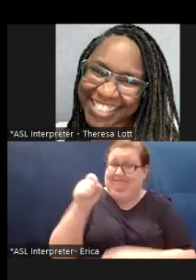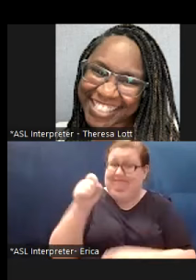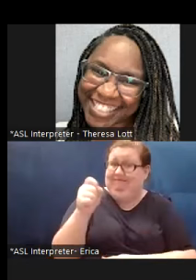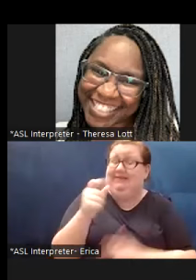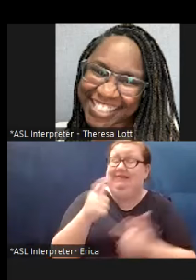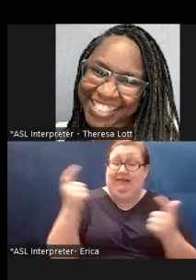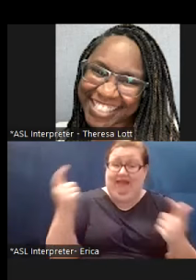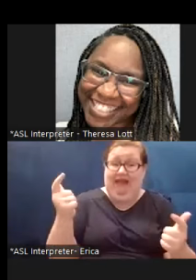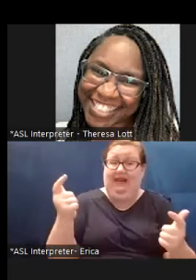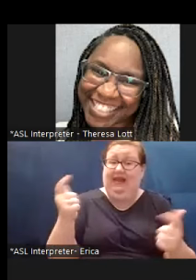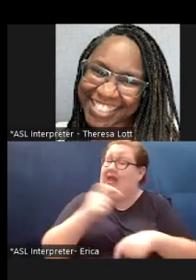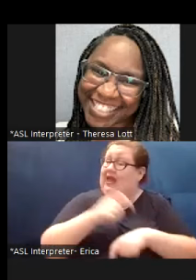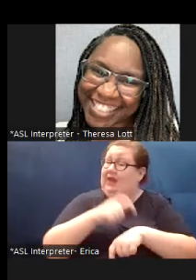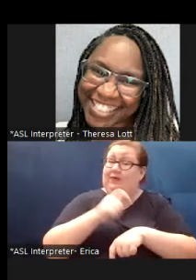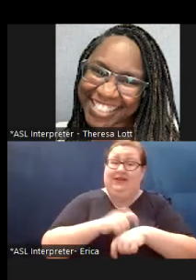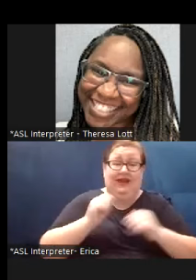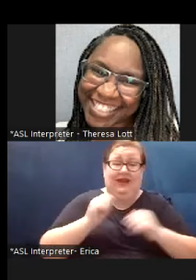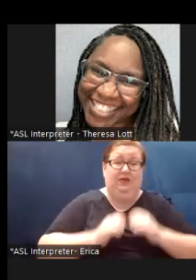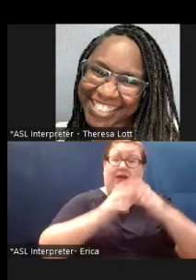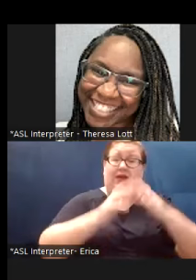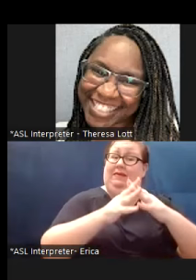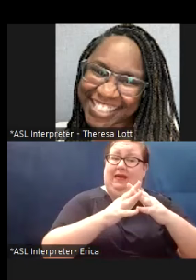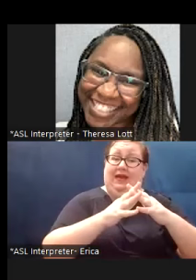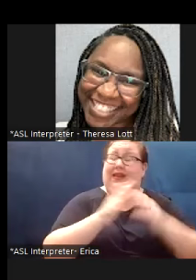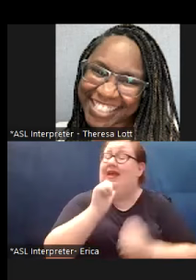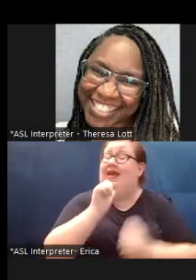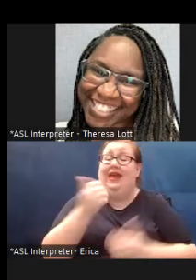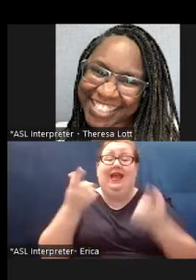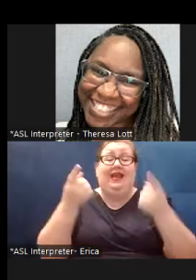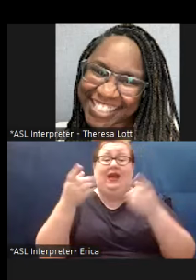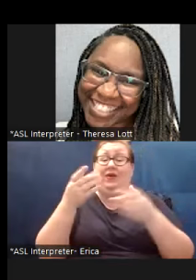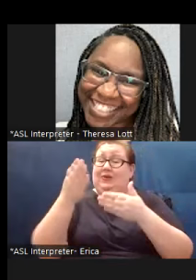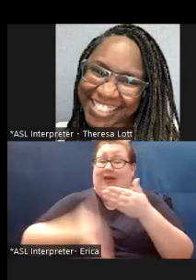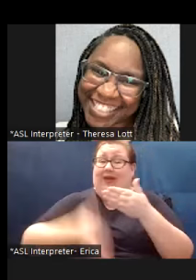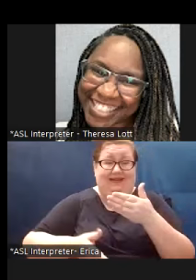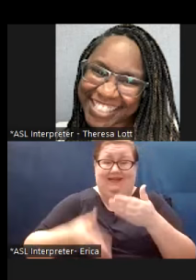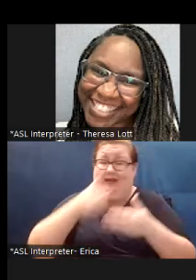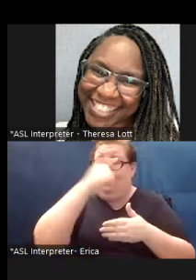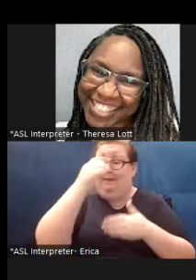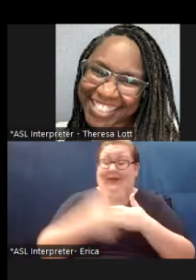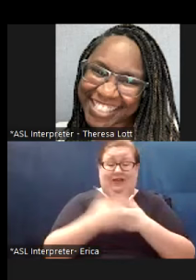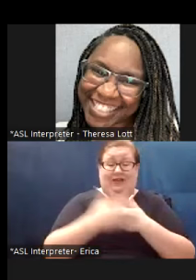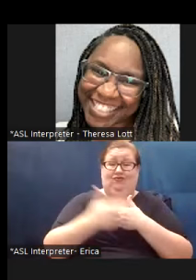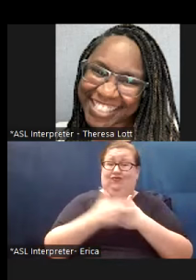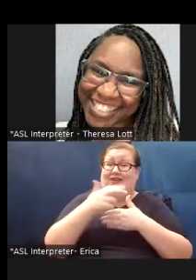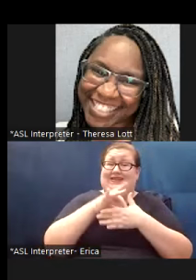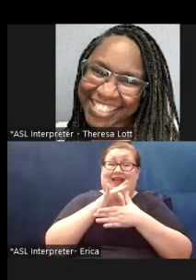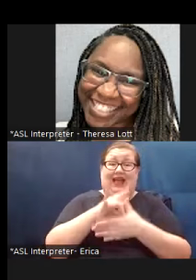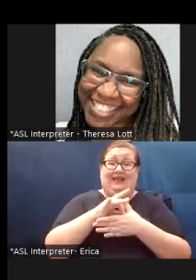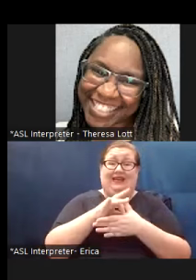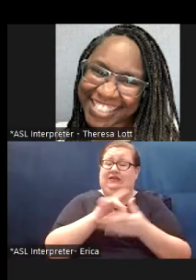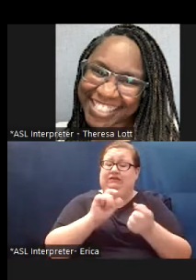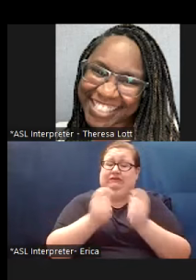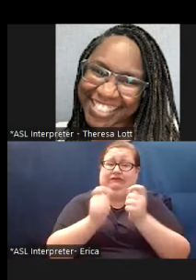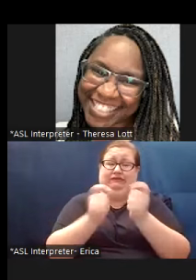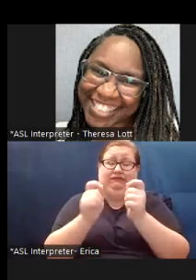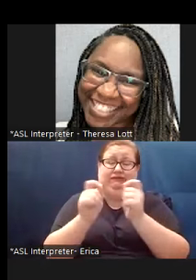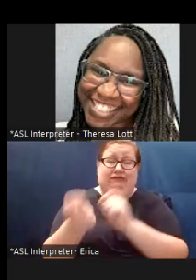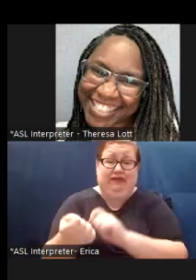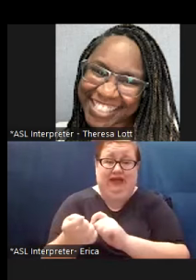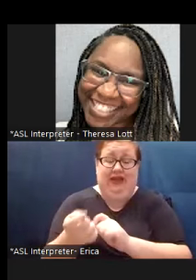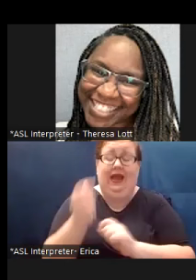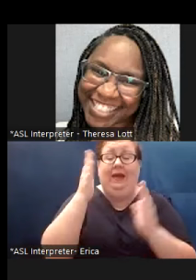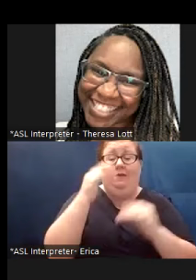In fact, it won't end because our risk context is constantly changing. But we hope you will come away understanding that it